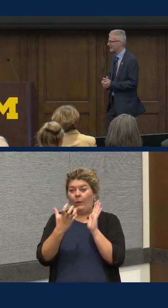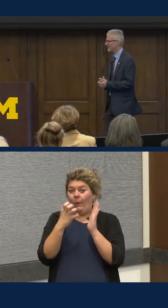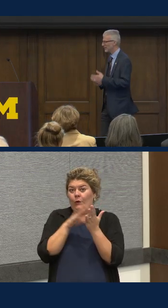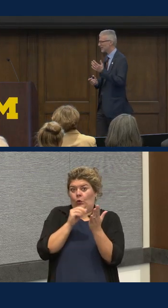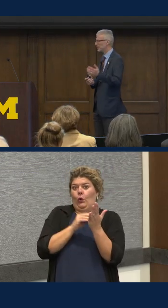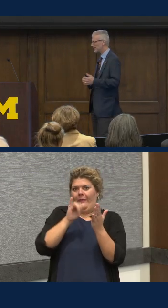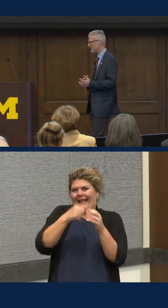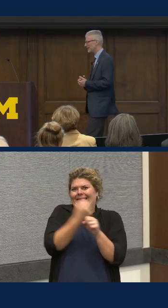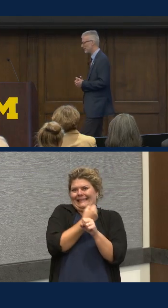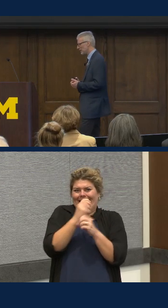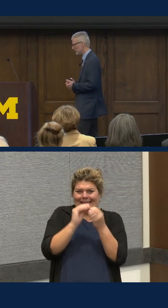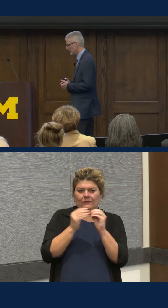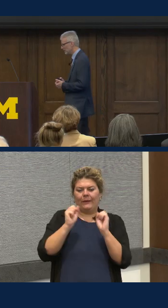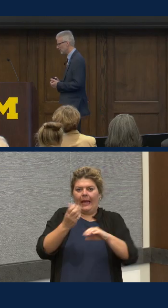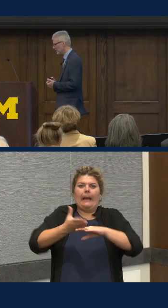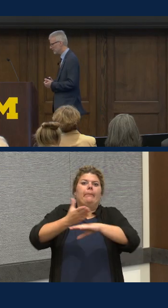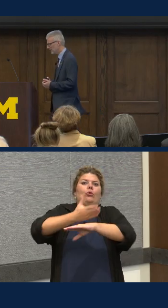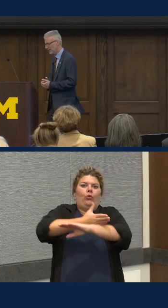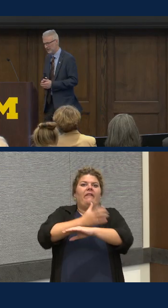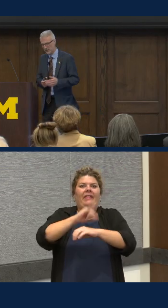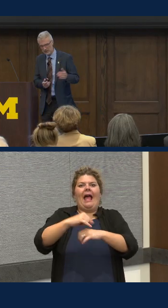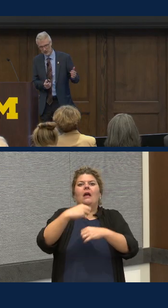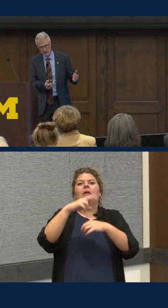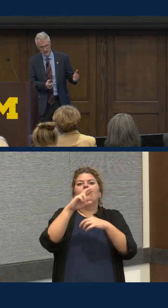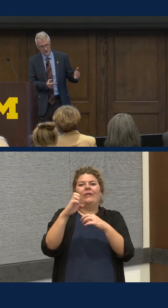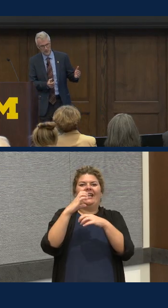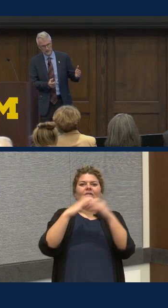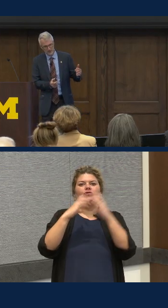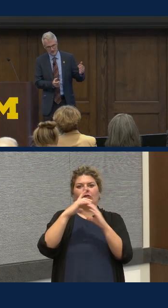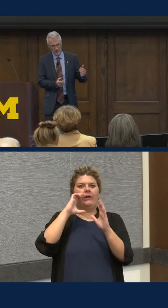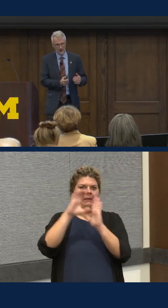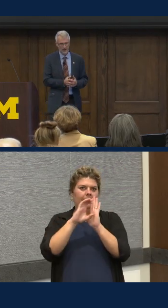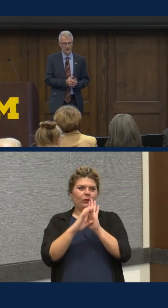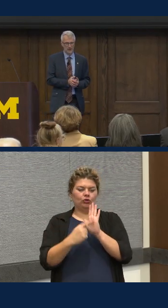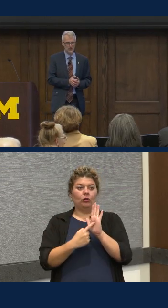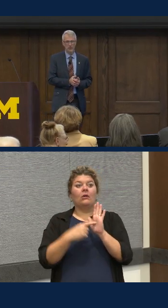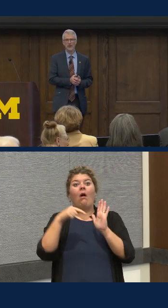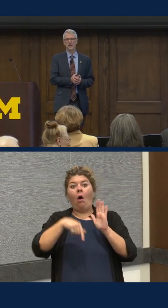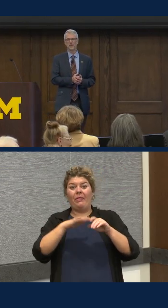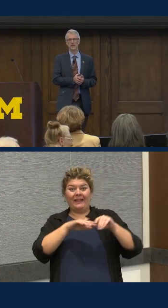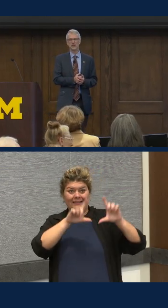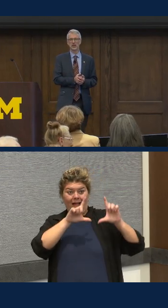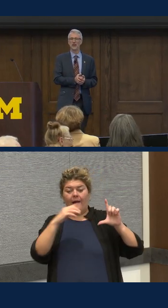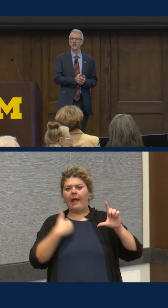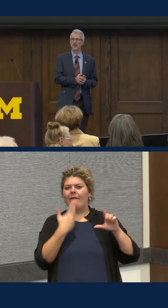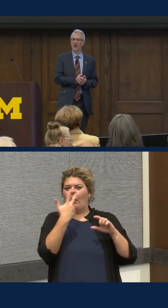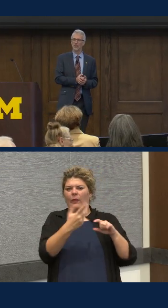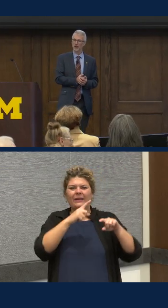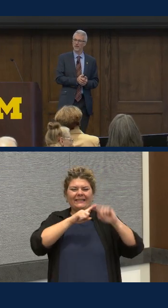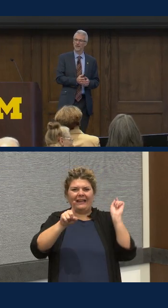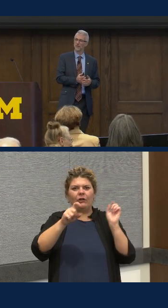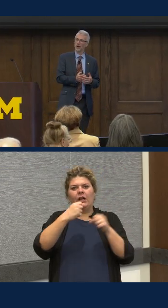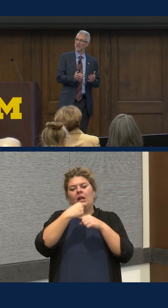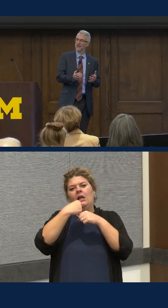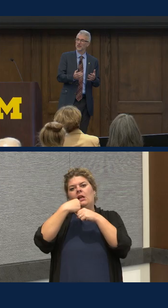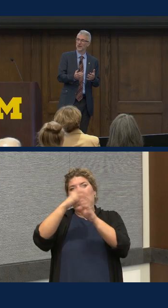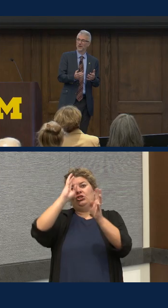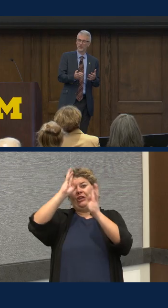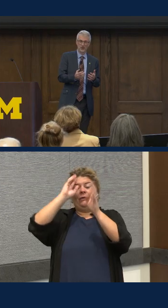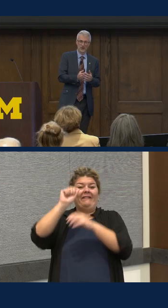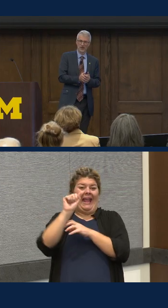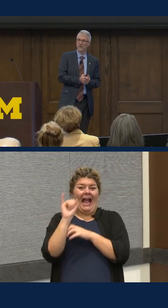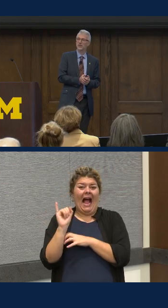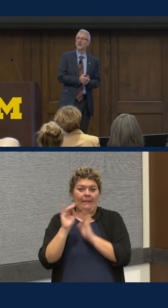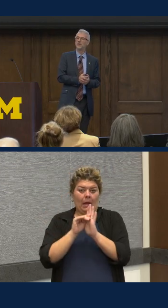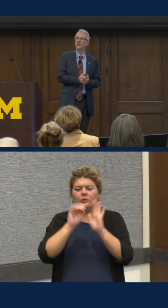those statistics so we can do a better job with image reconstruction. So what's shown in this slide is 3 different generative AI models. These are